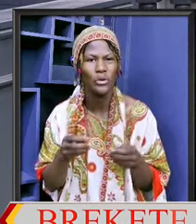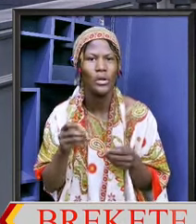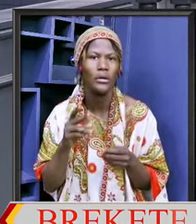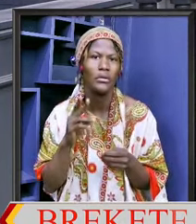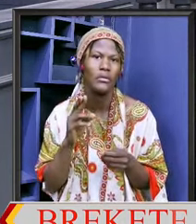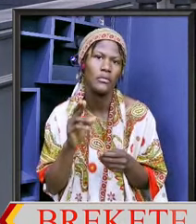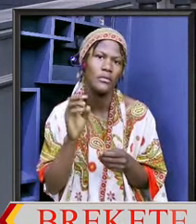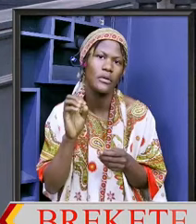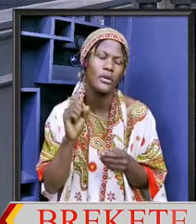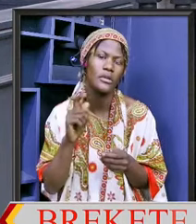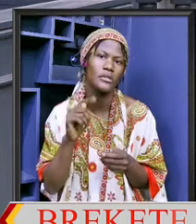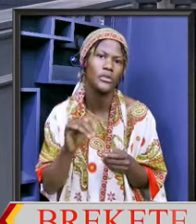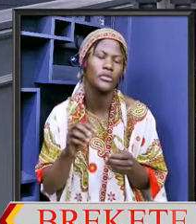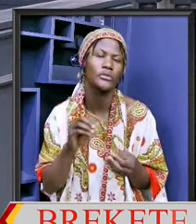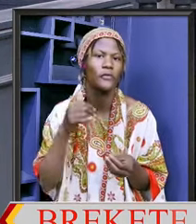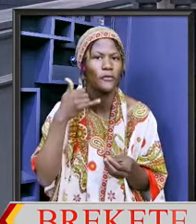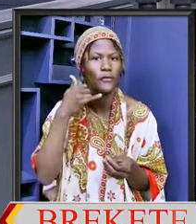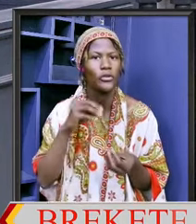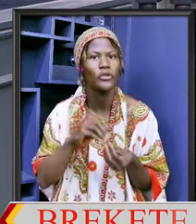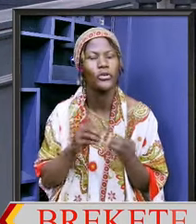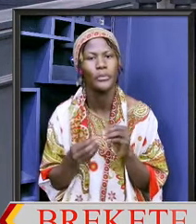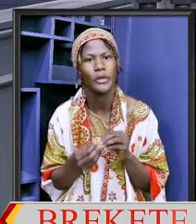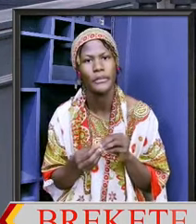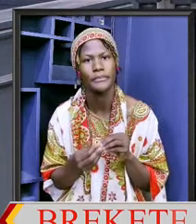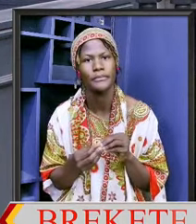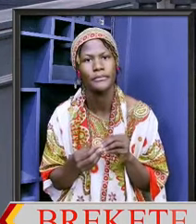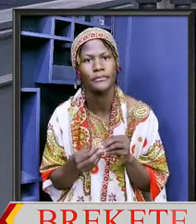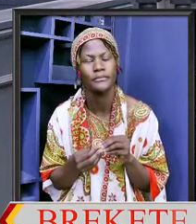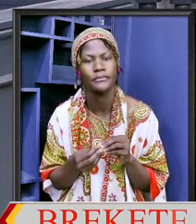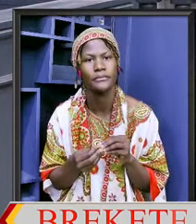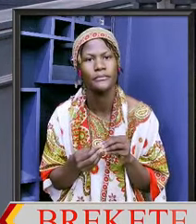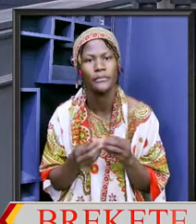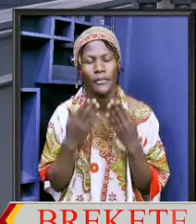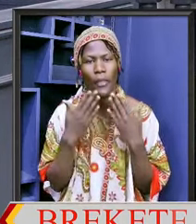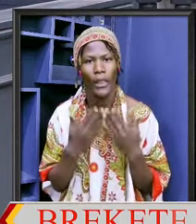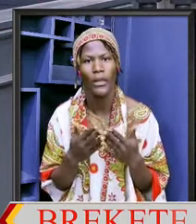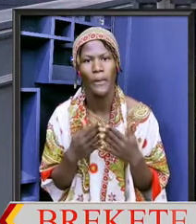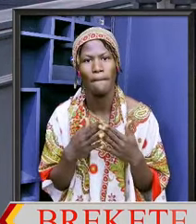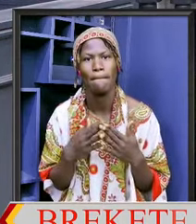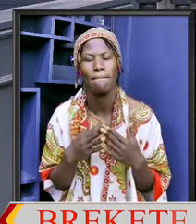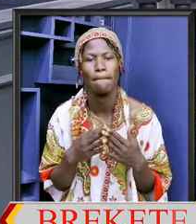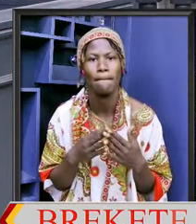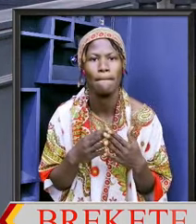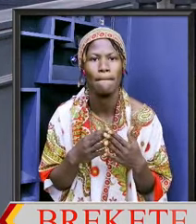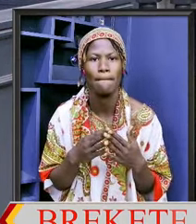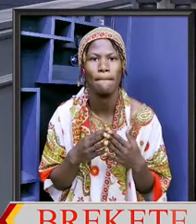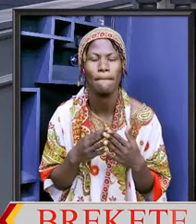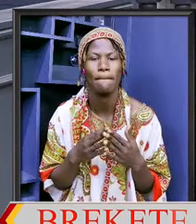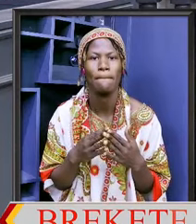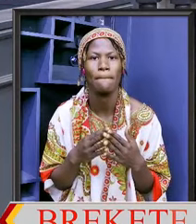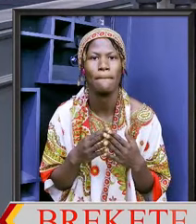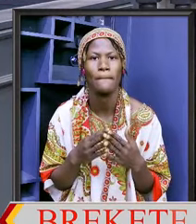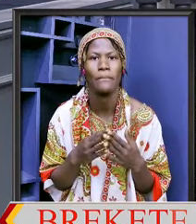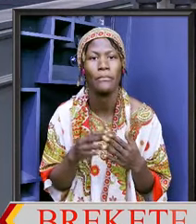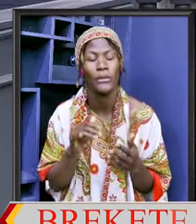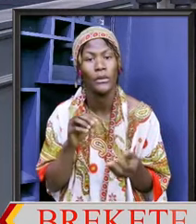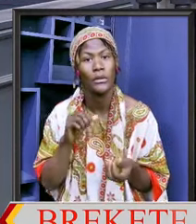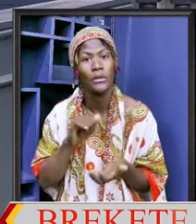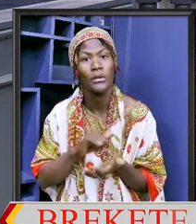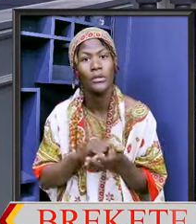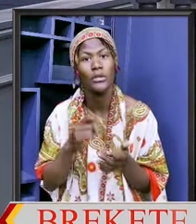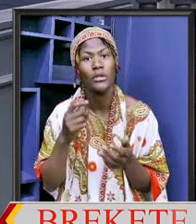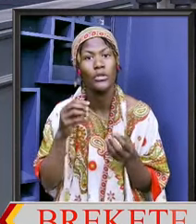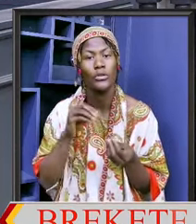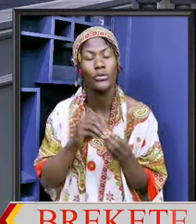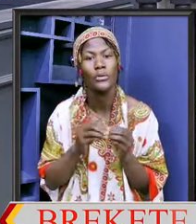later. Give us your phone number, please. Thank you, my ordinary president. The number where you go to take reach for